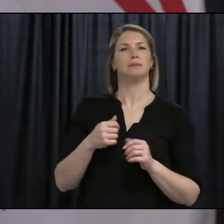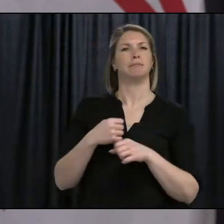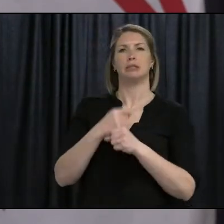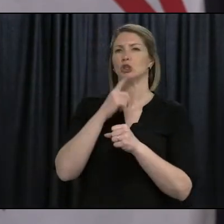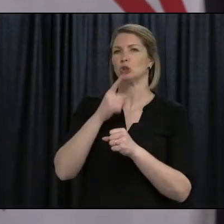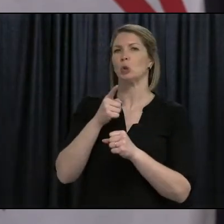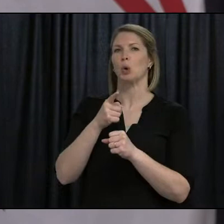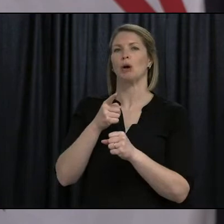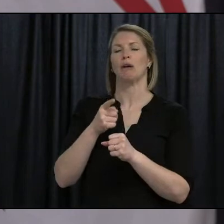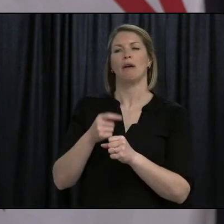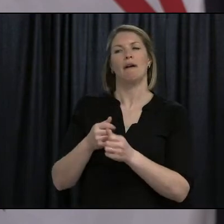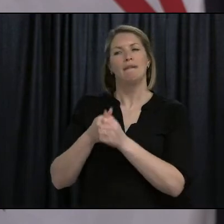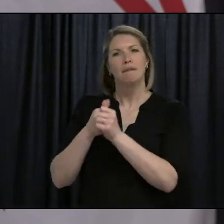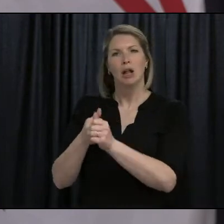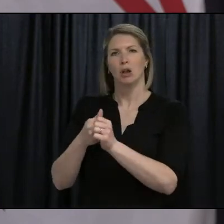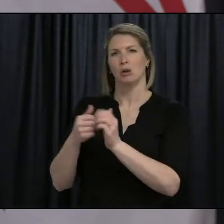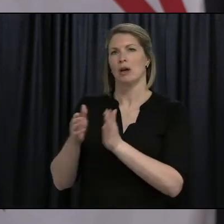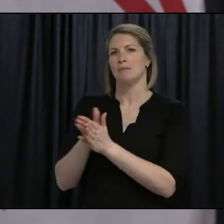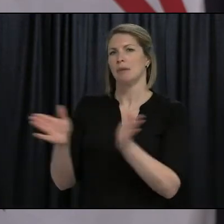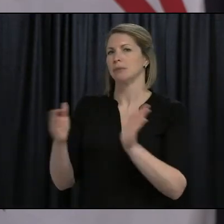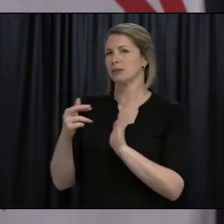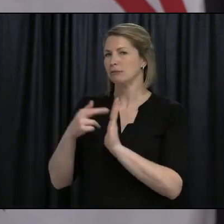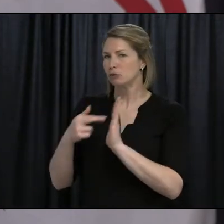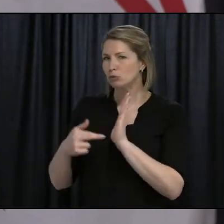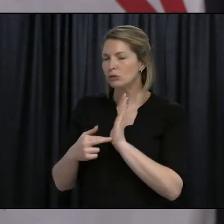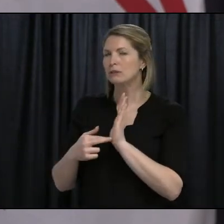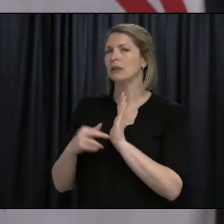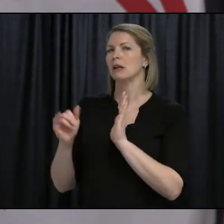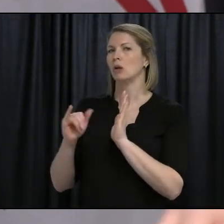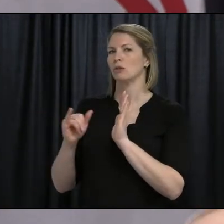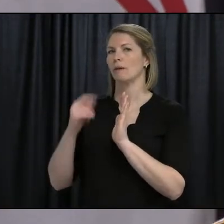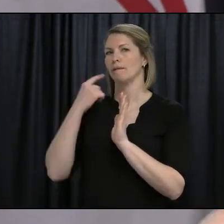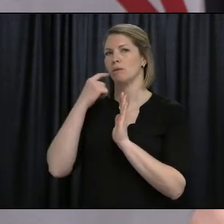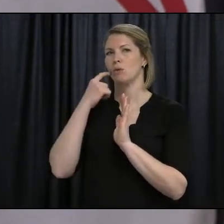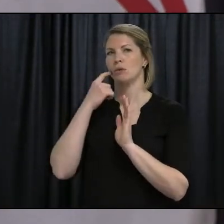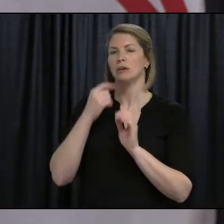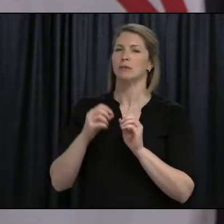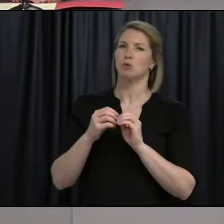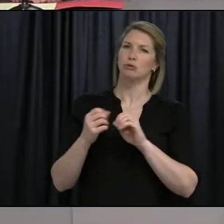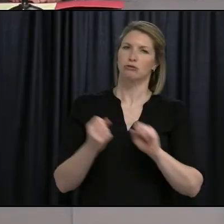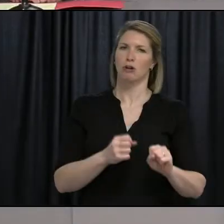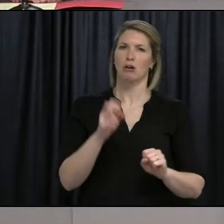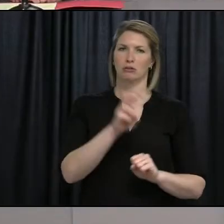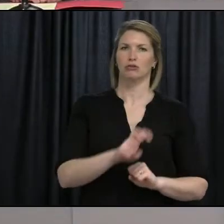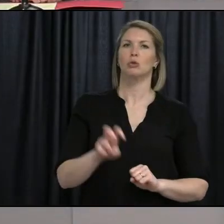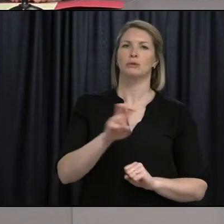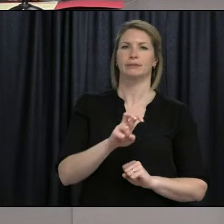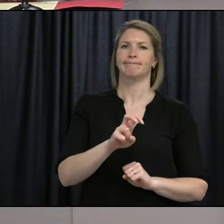emerge a stronger sector for the future of Newfoundland and Labrador. Okay, thank you.